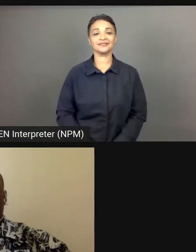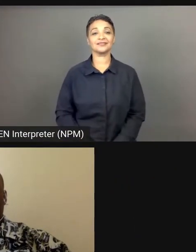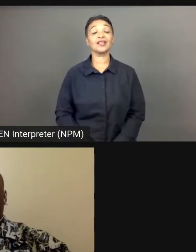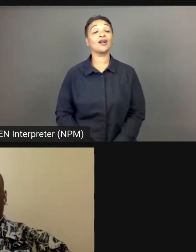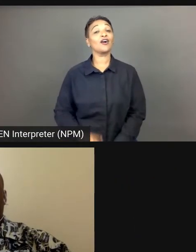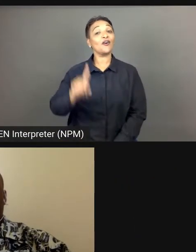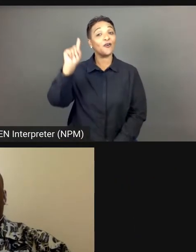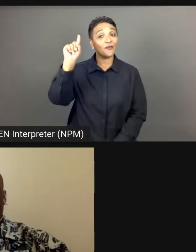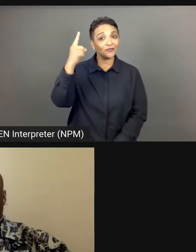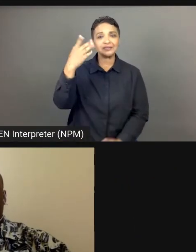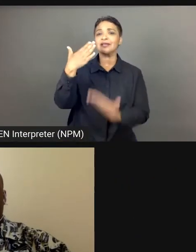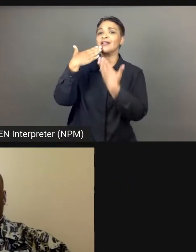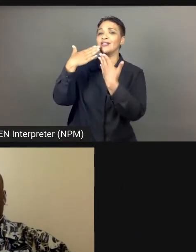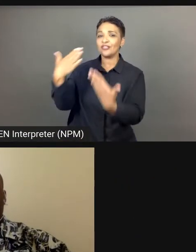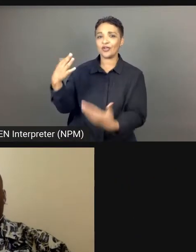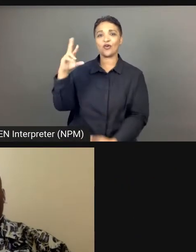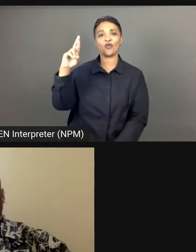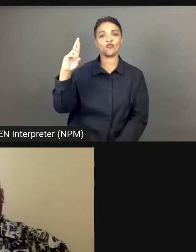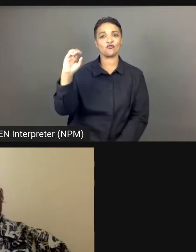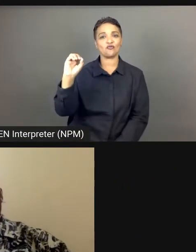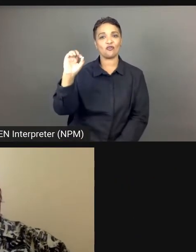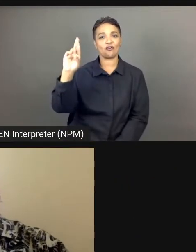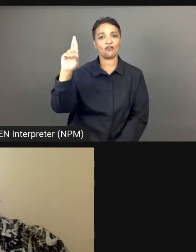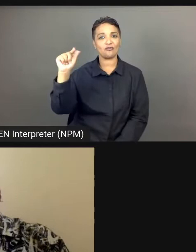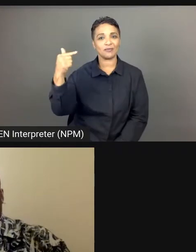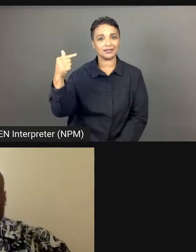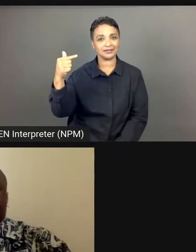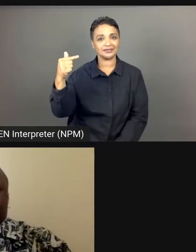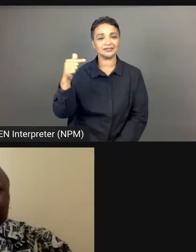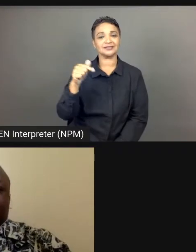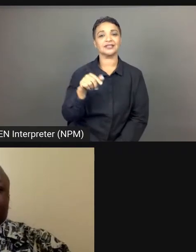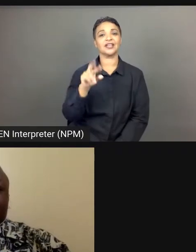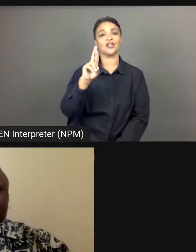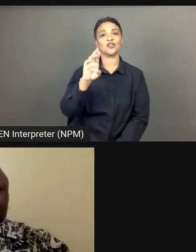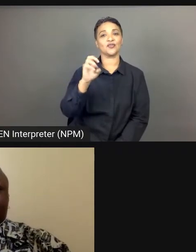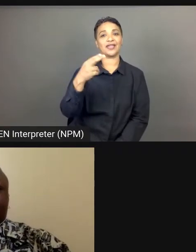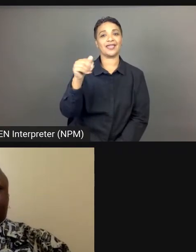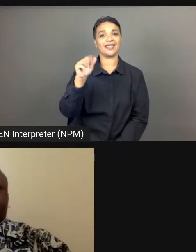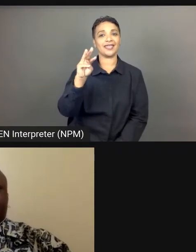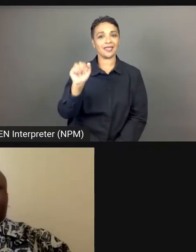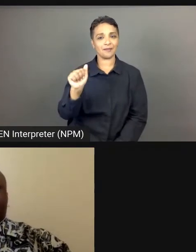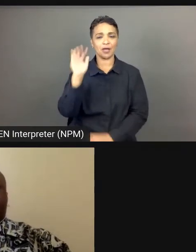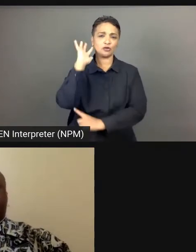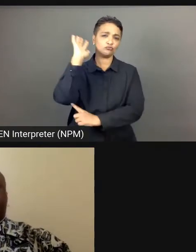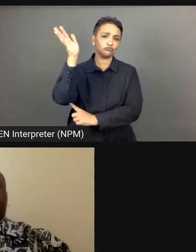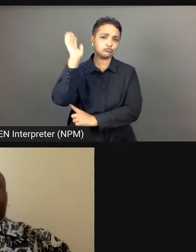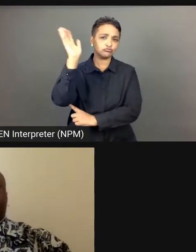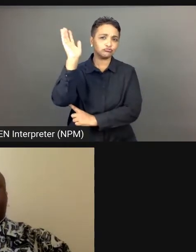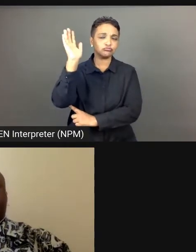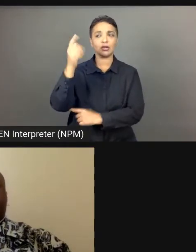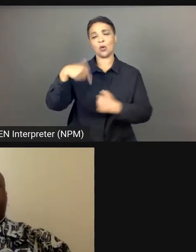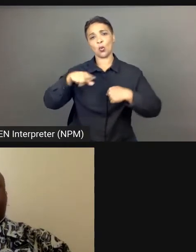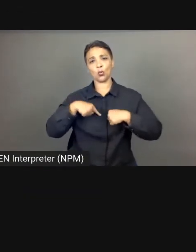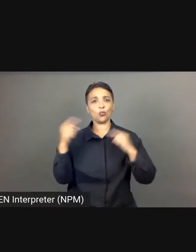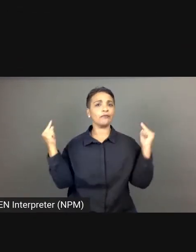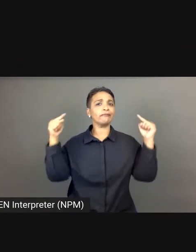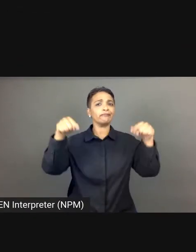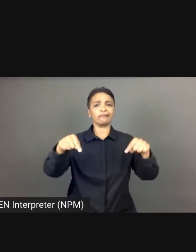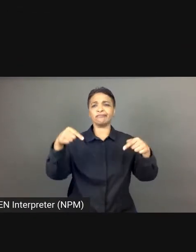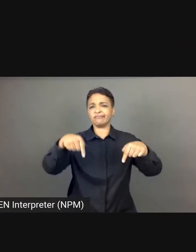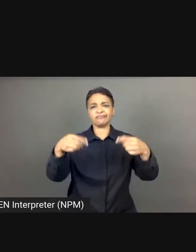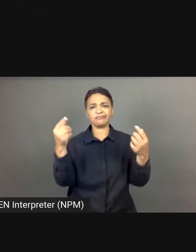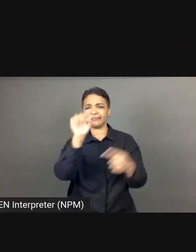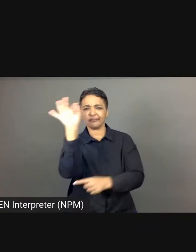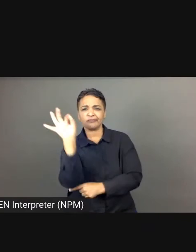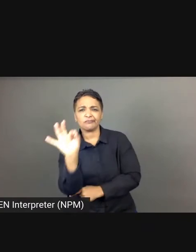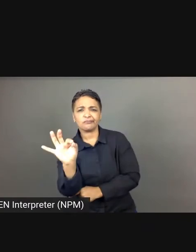thank Robert and Rehema for sharing such valuable summaries of why we are here today and why we are what we are trying